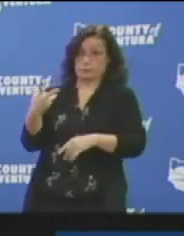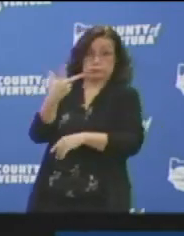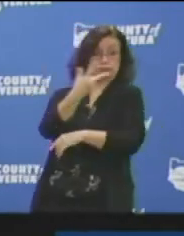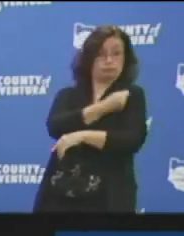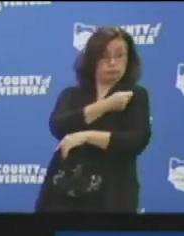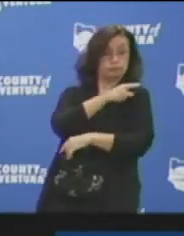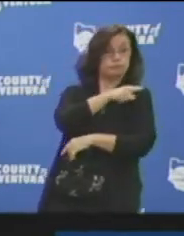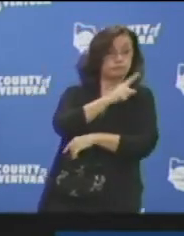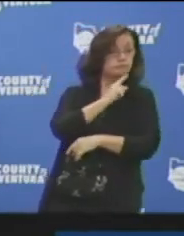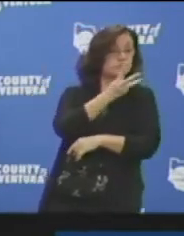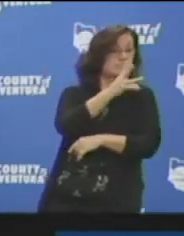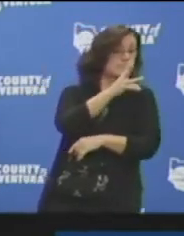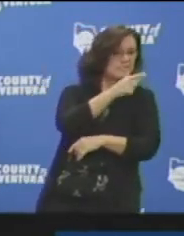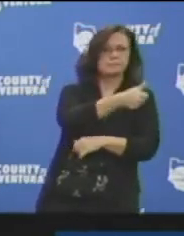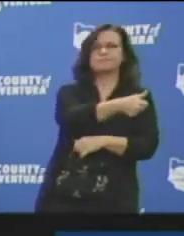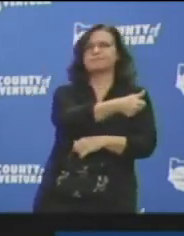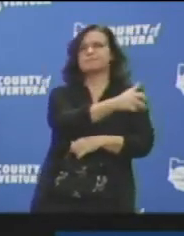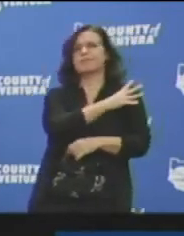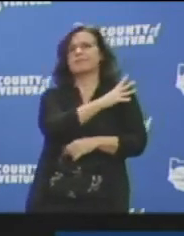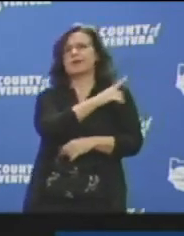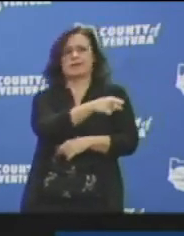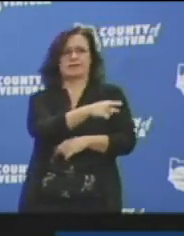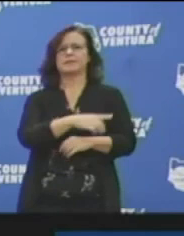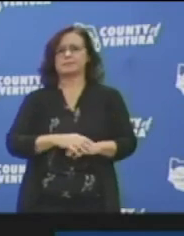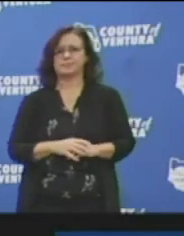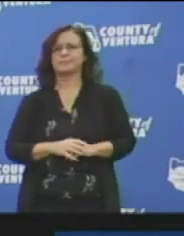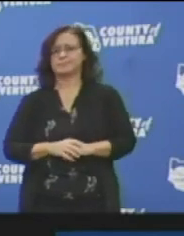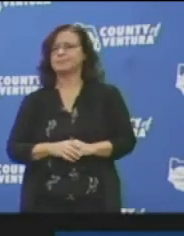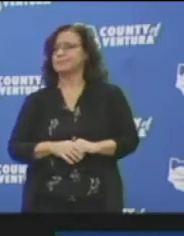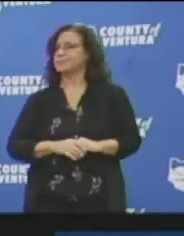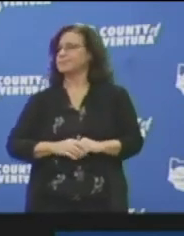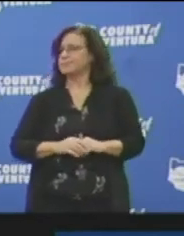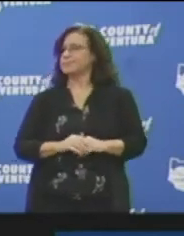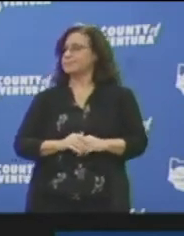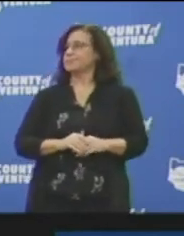this virus. And so